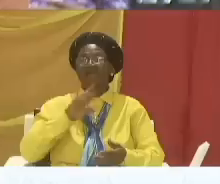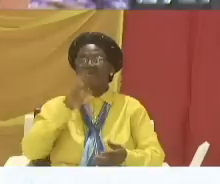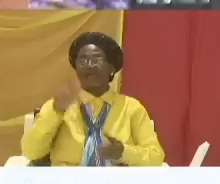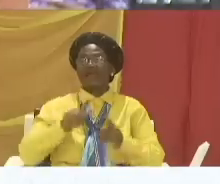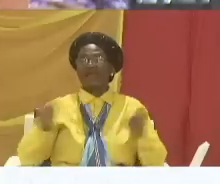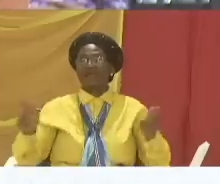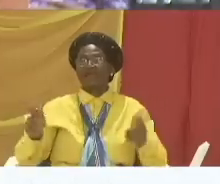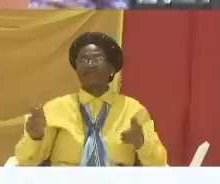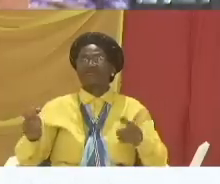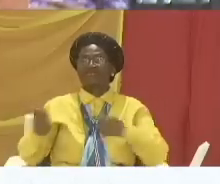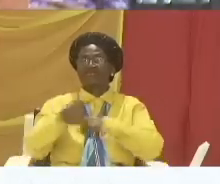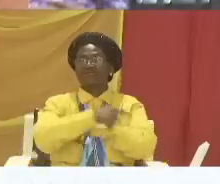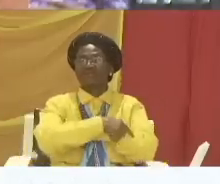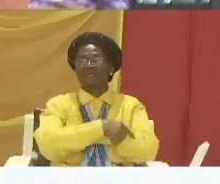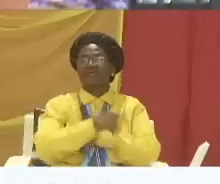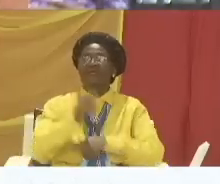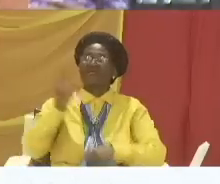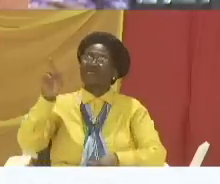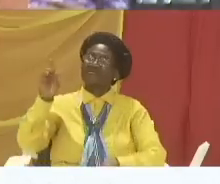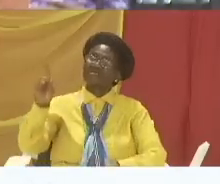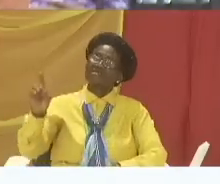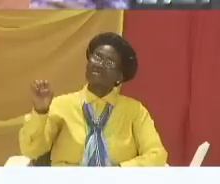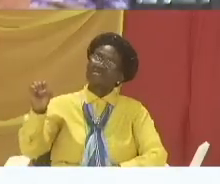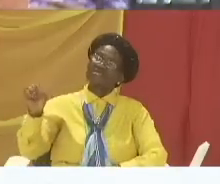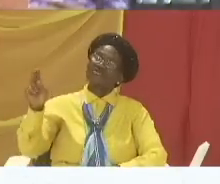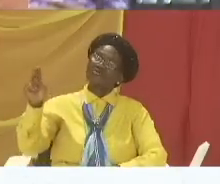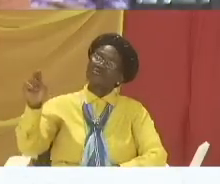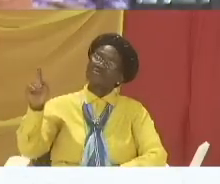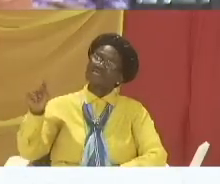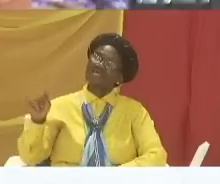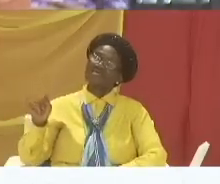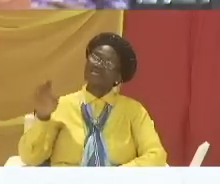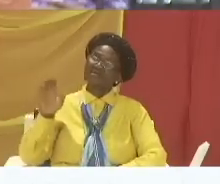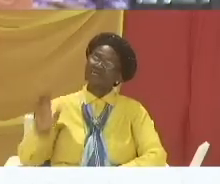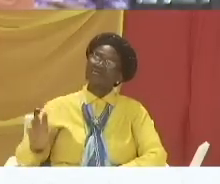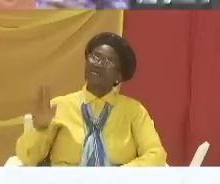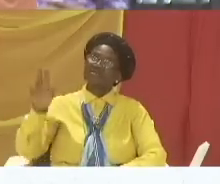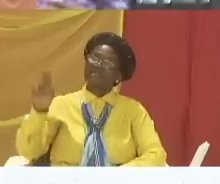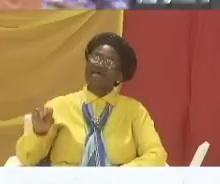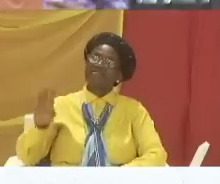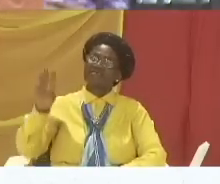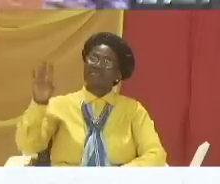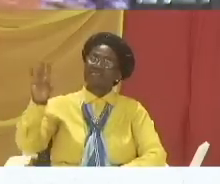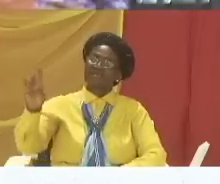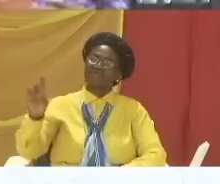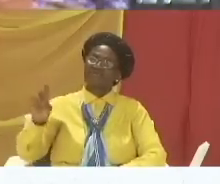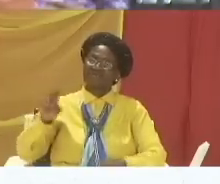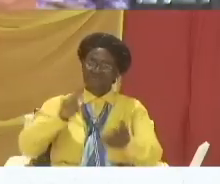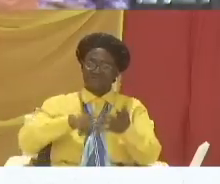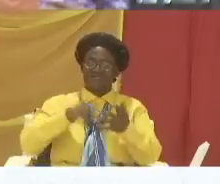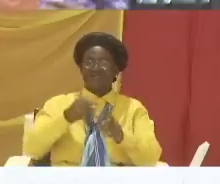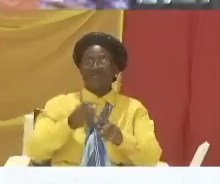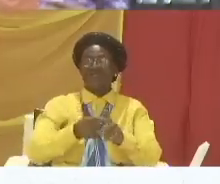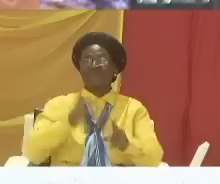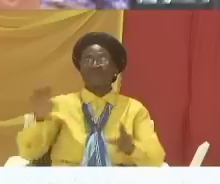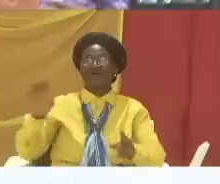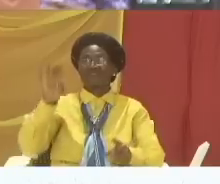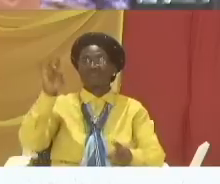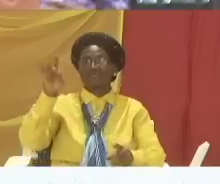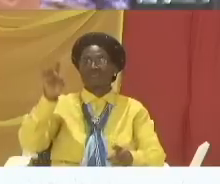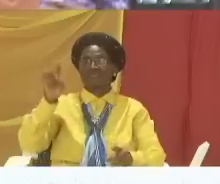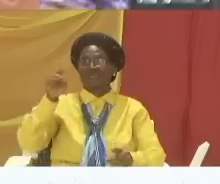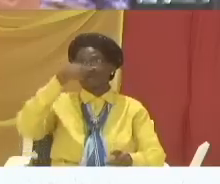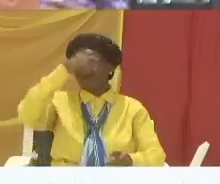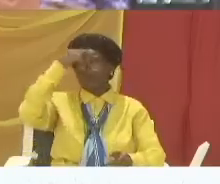Deuteronomy chapter 7, reading from verse 8. But because the